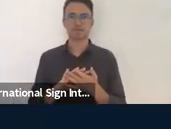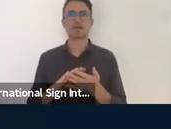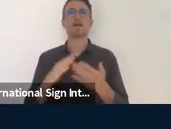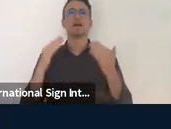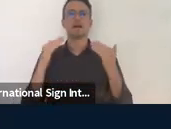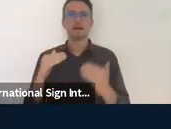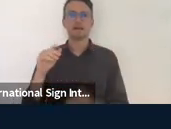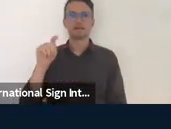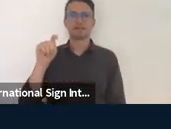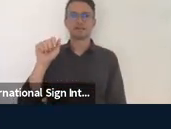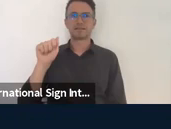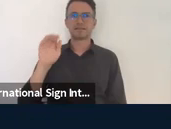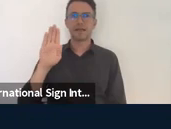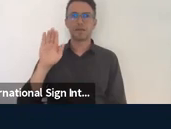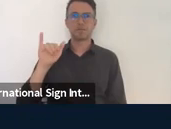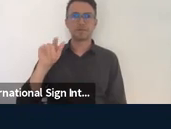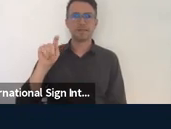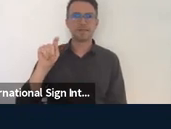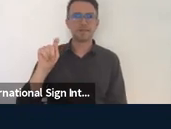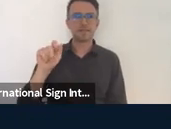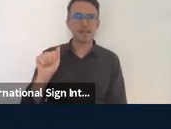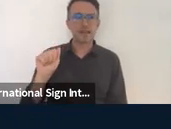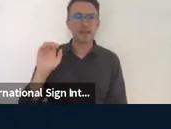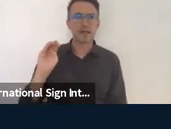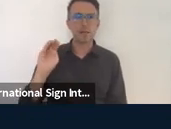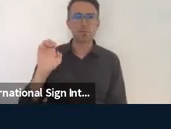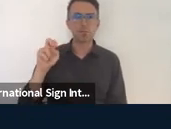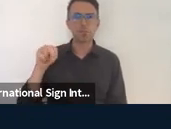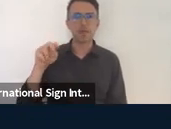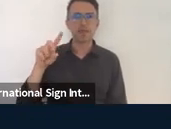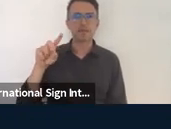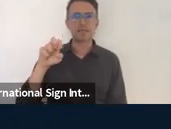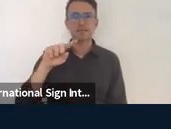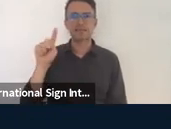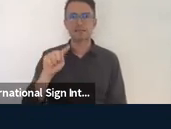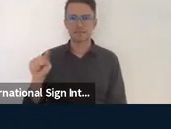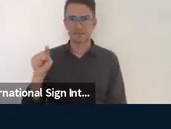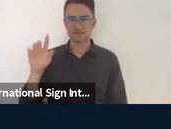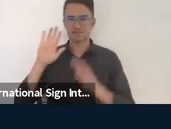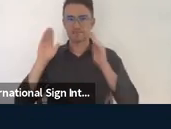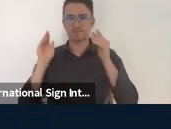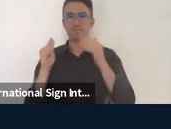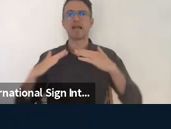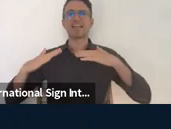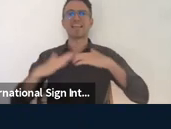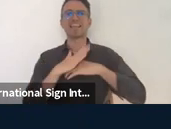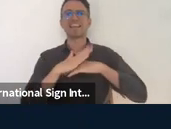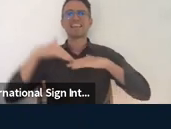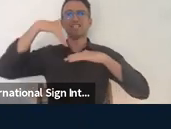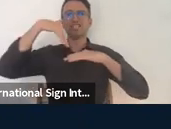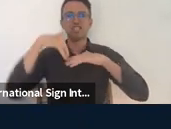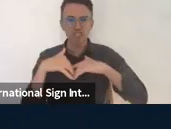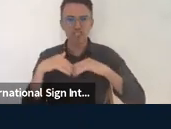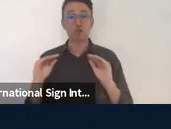hear this presentation in English, please go to the interpretation button and switch to English. Many thanks. And I